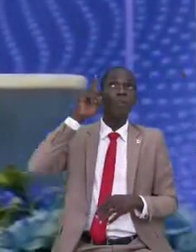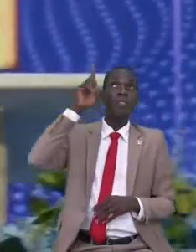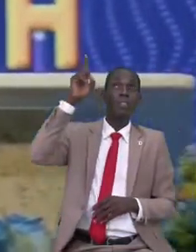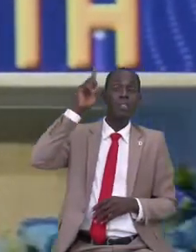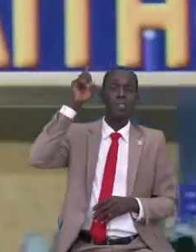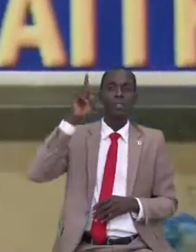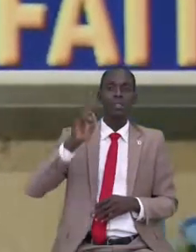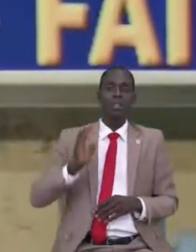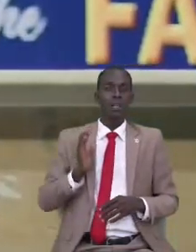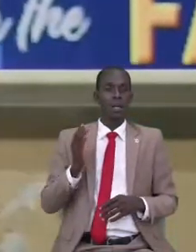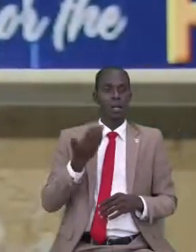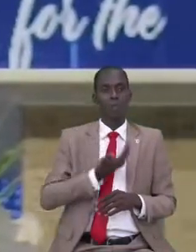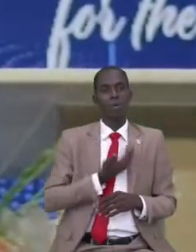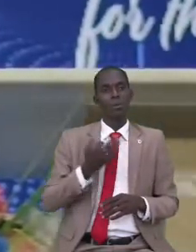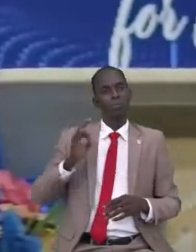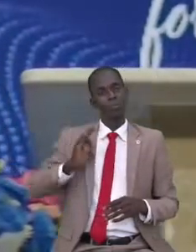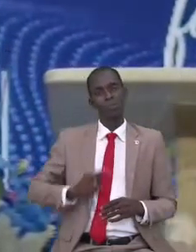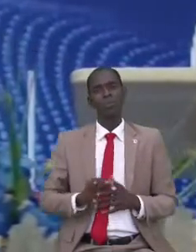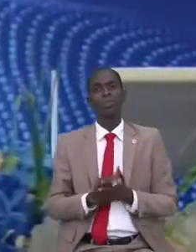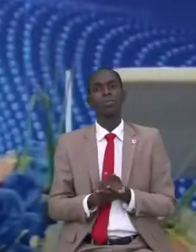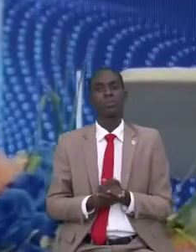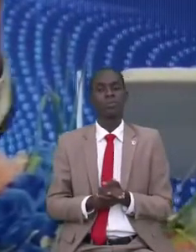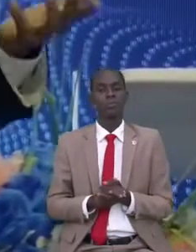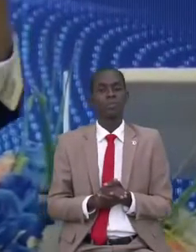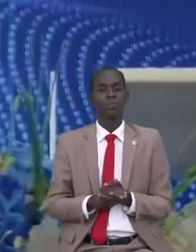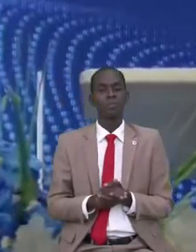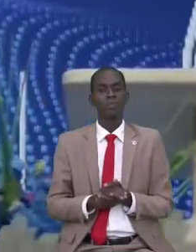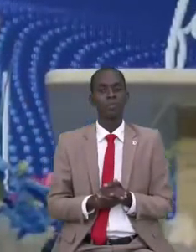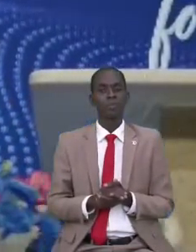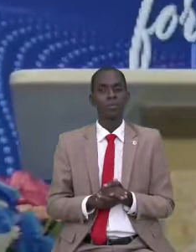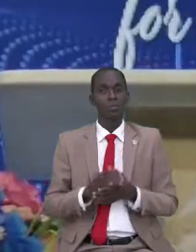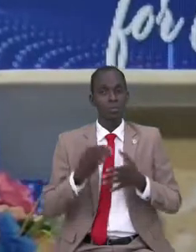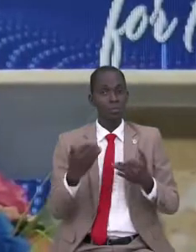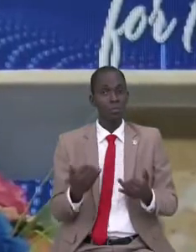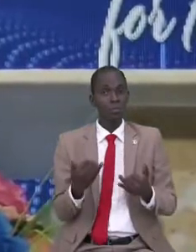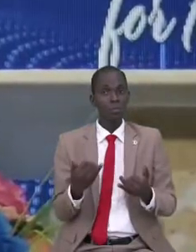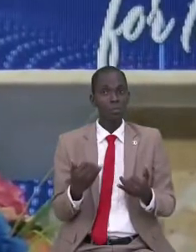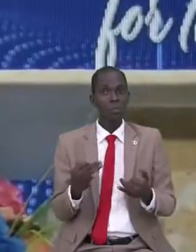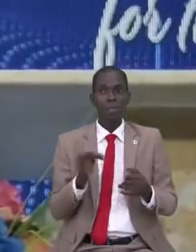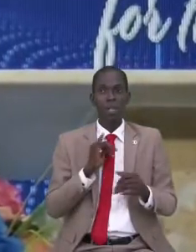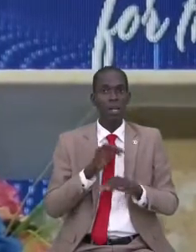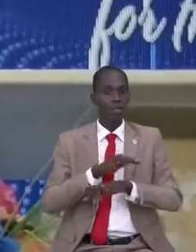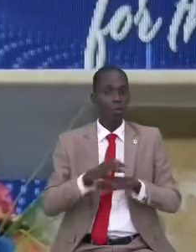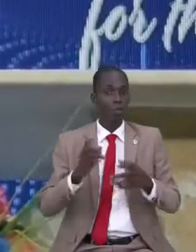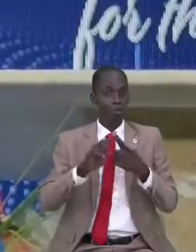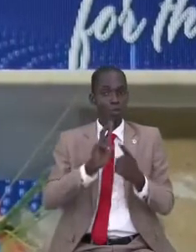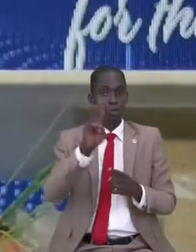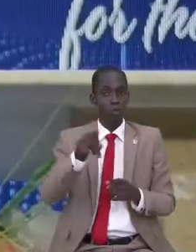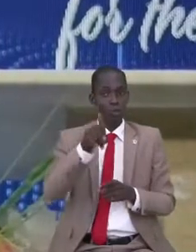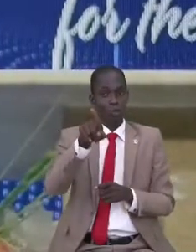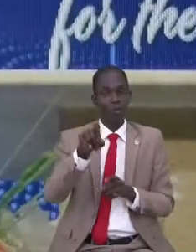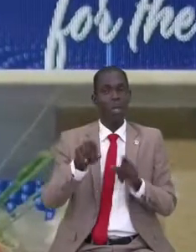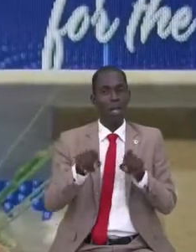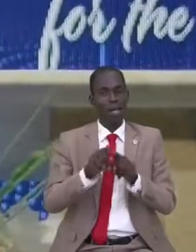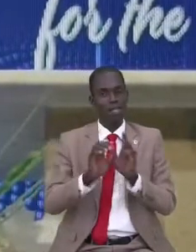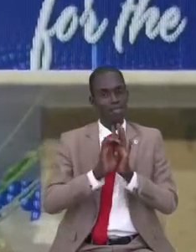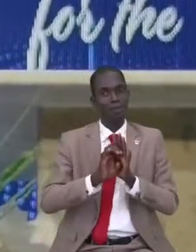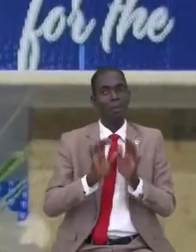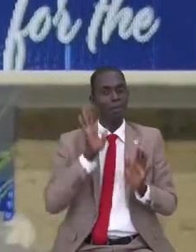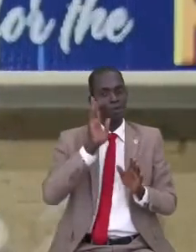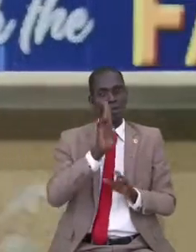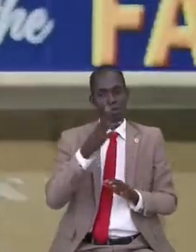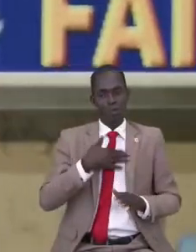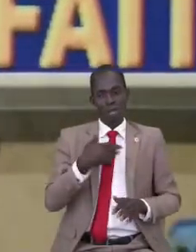our prophet. Now, look at this. I don't want to make you an example. Let me make myself an